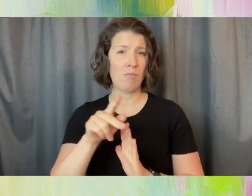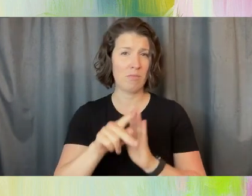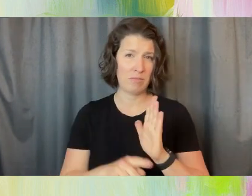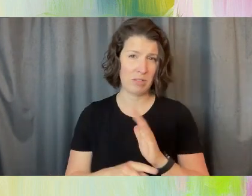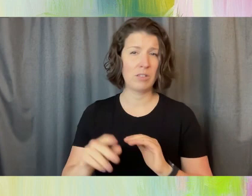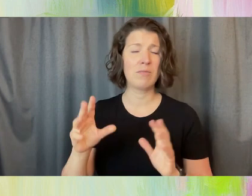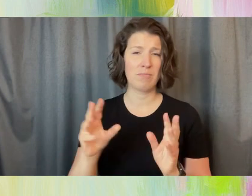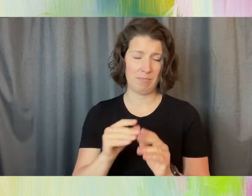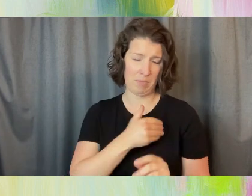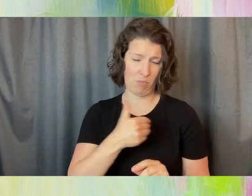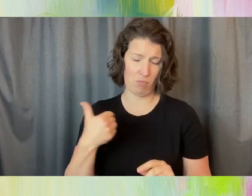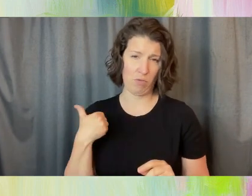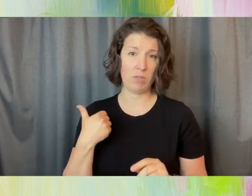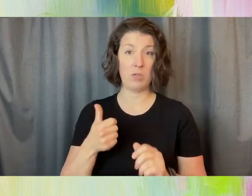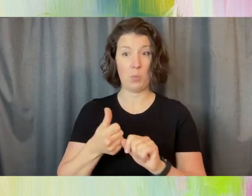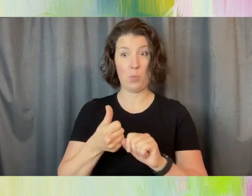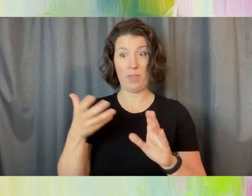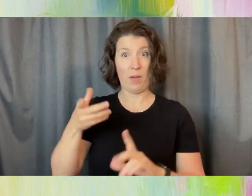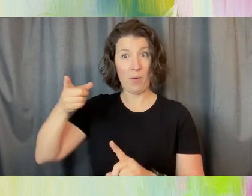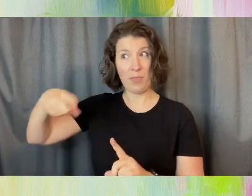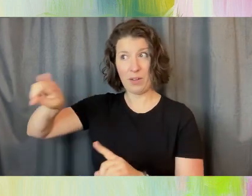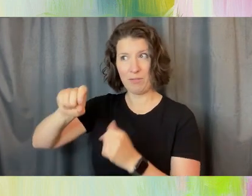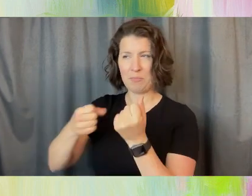these presentations and these